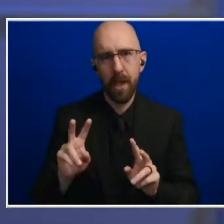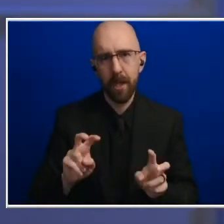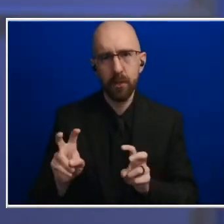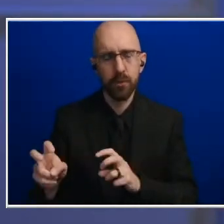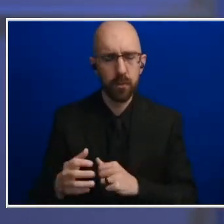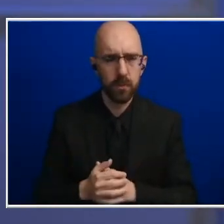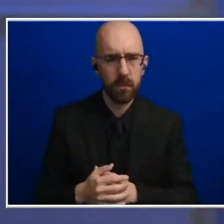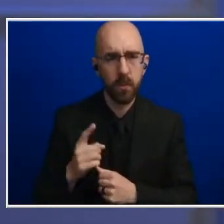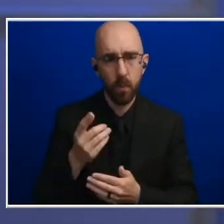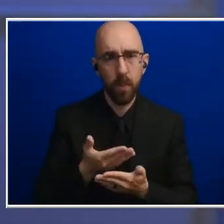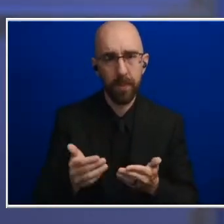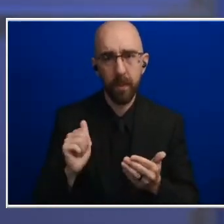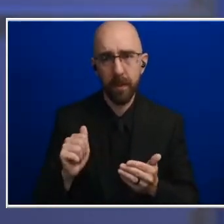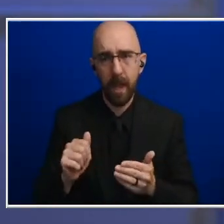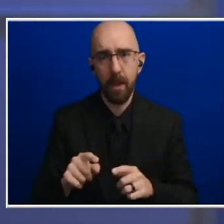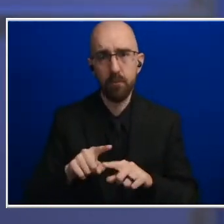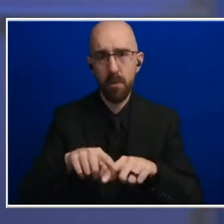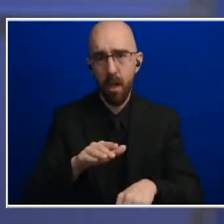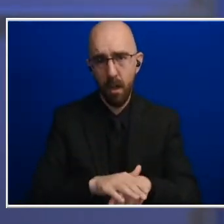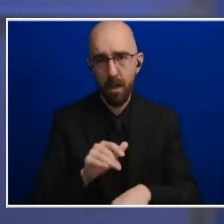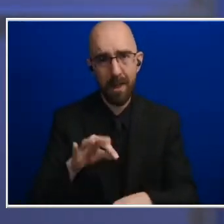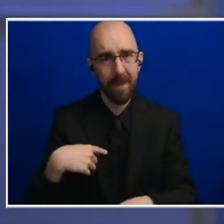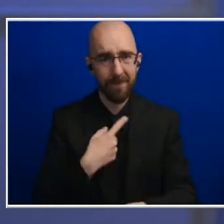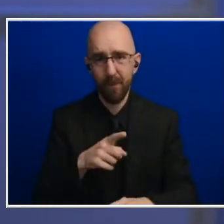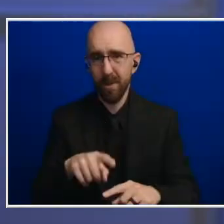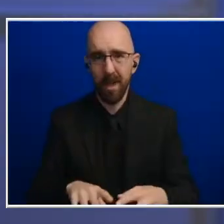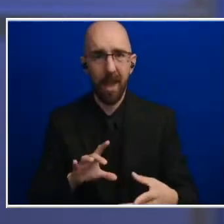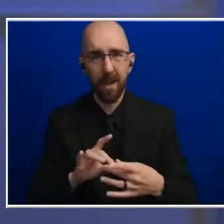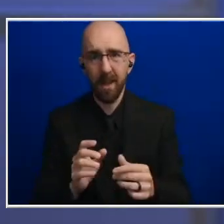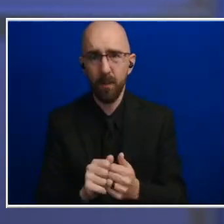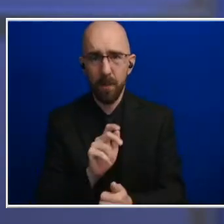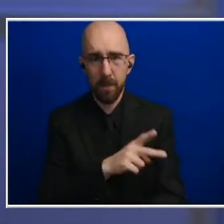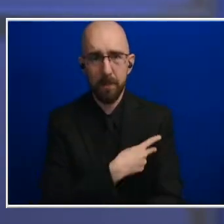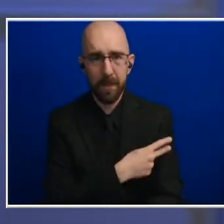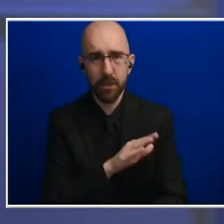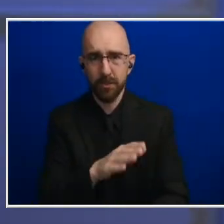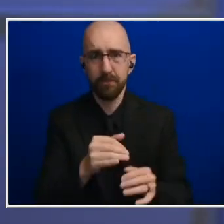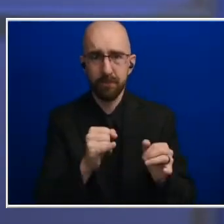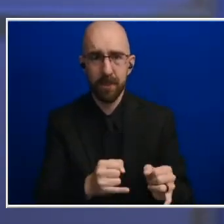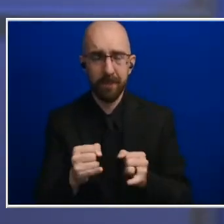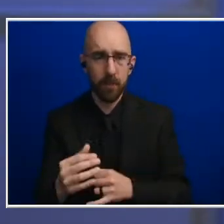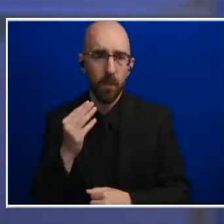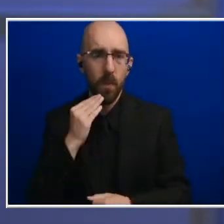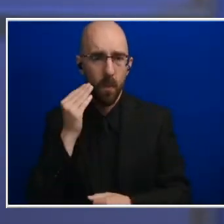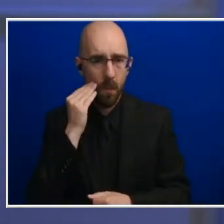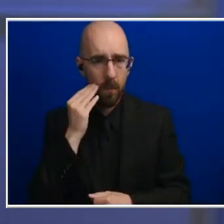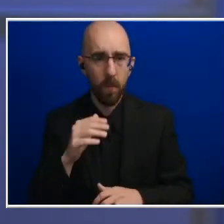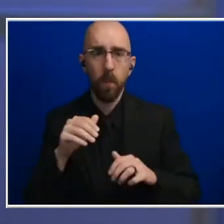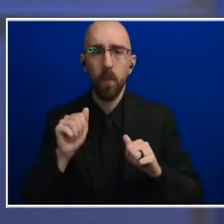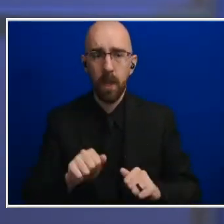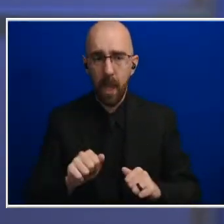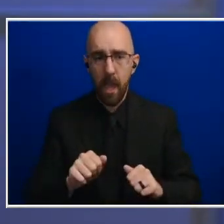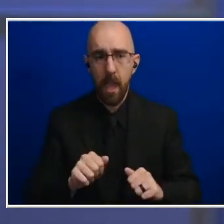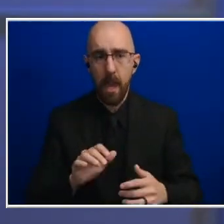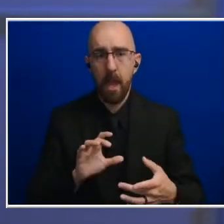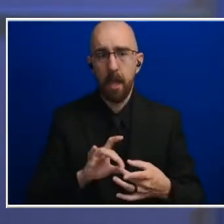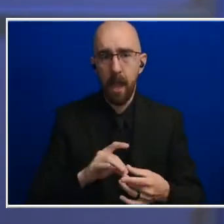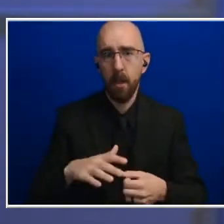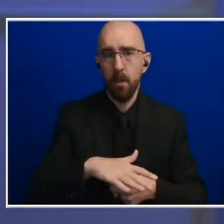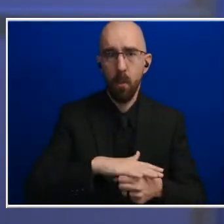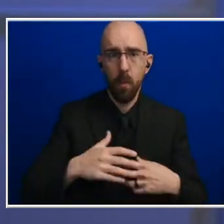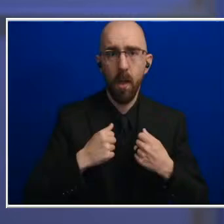fall back on, if we can't connect with a patient in their individual home, we can connect with them at their local healthcare facility. They usually